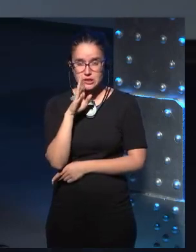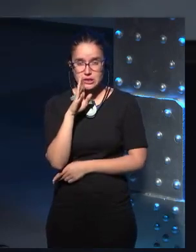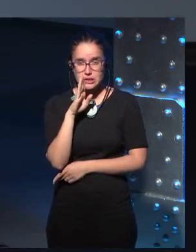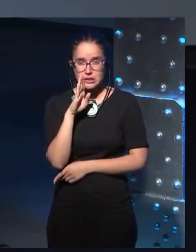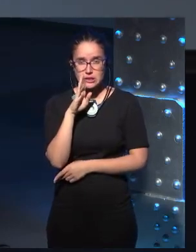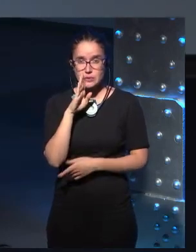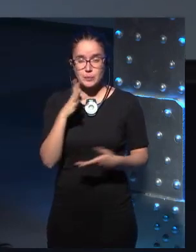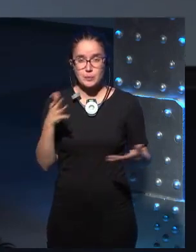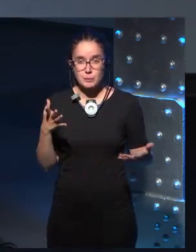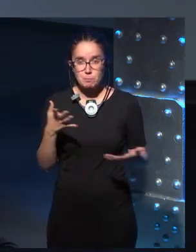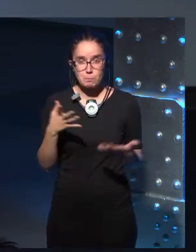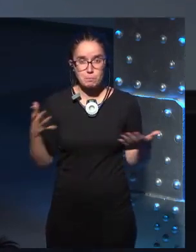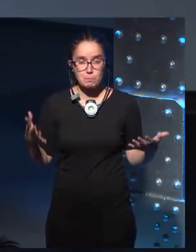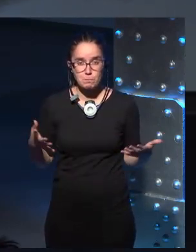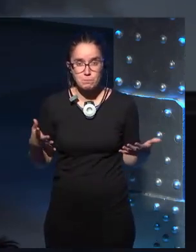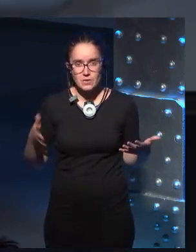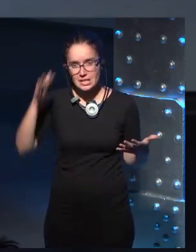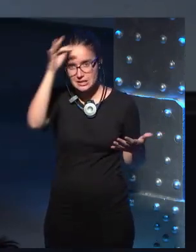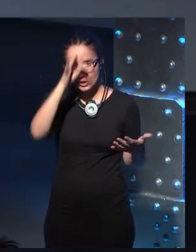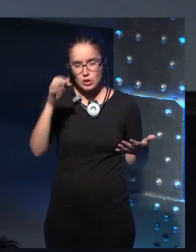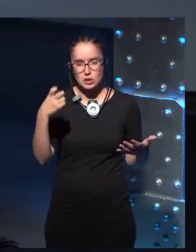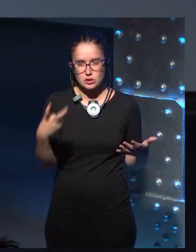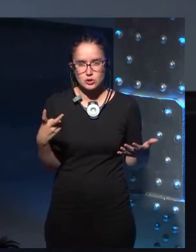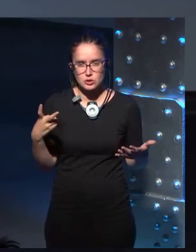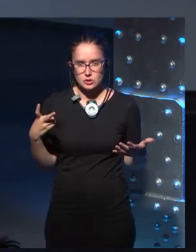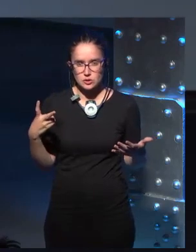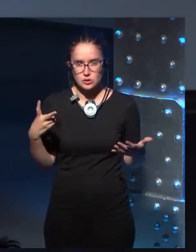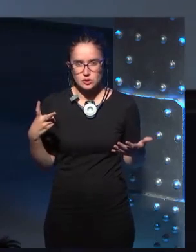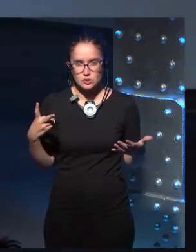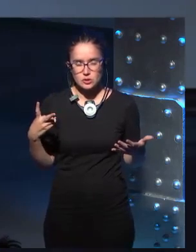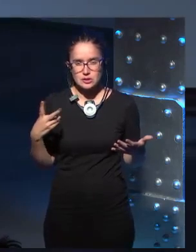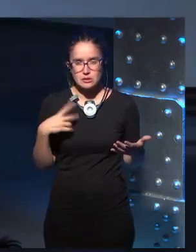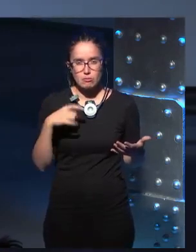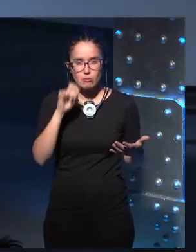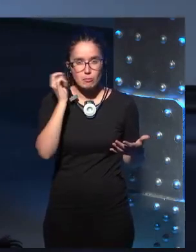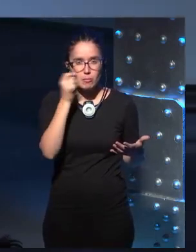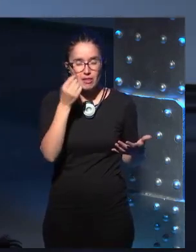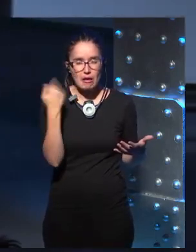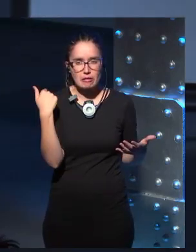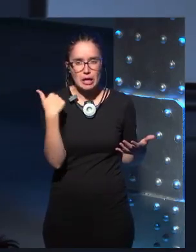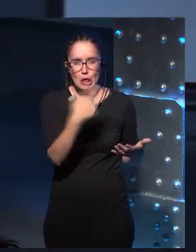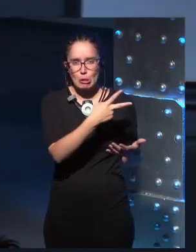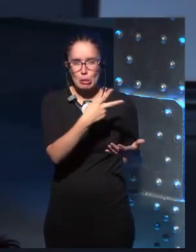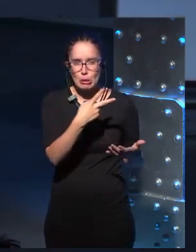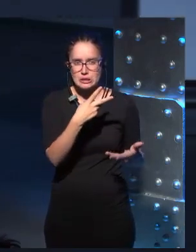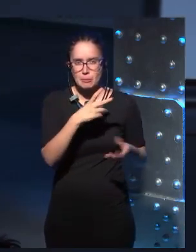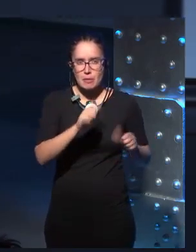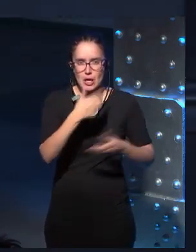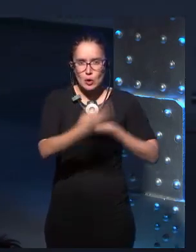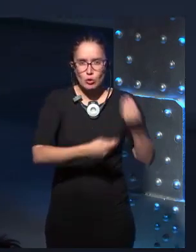280,000 years before that. That 280,000 years before that is what we call the Big